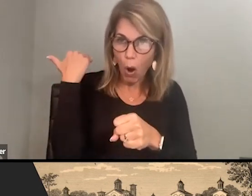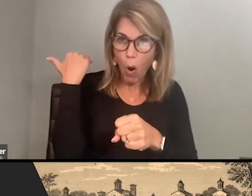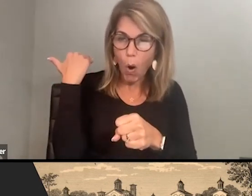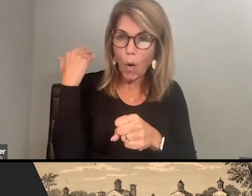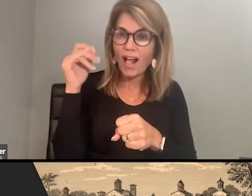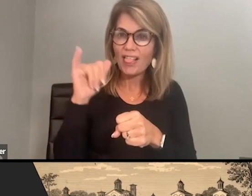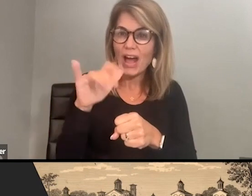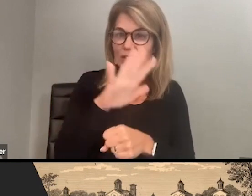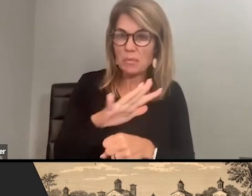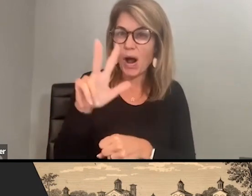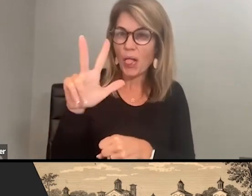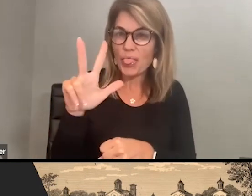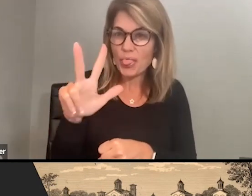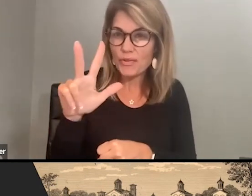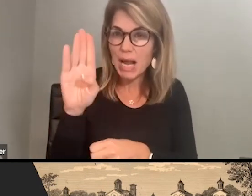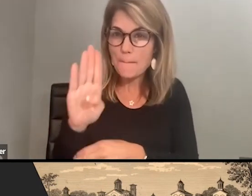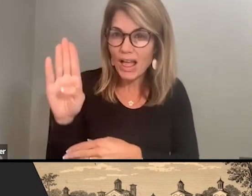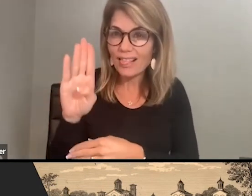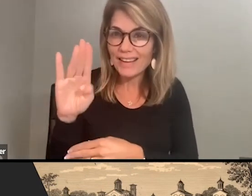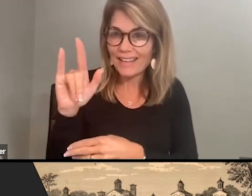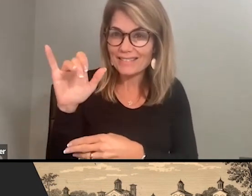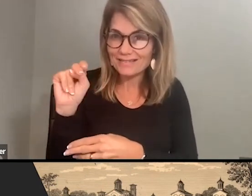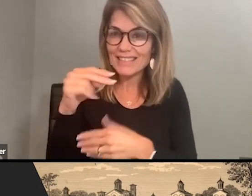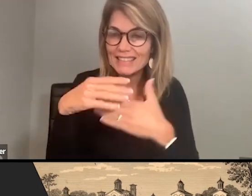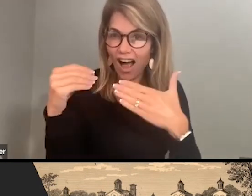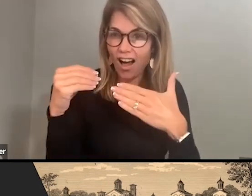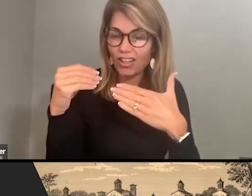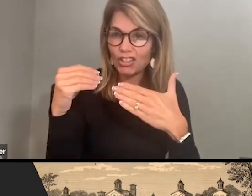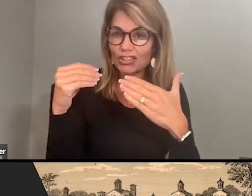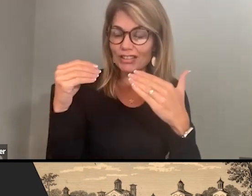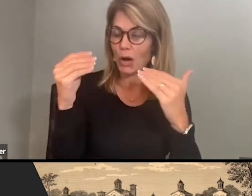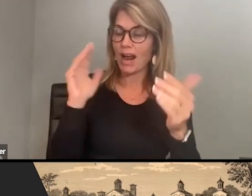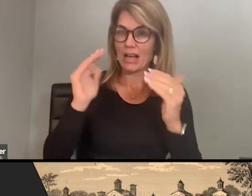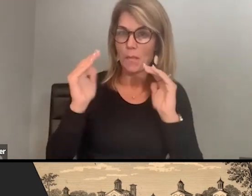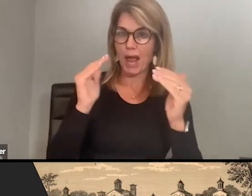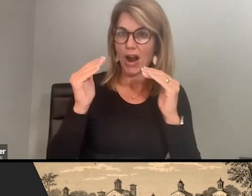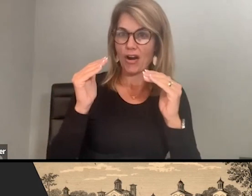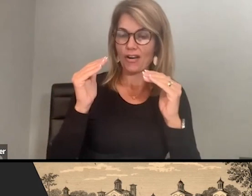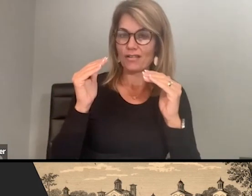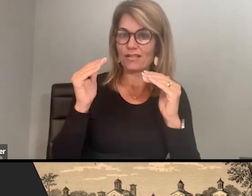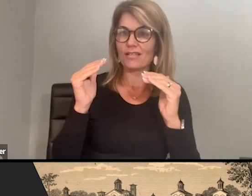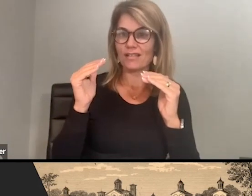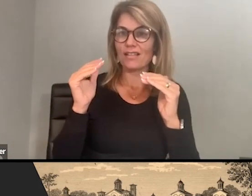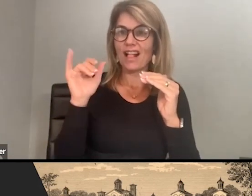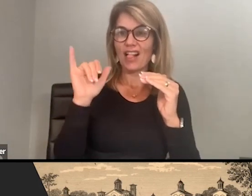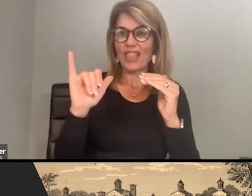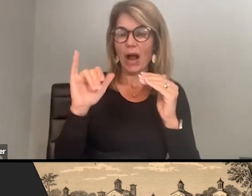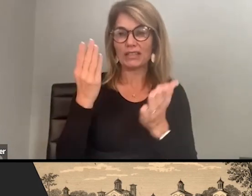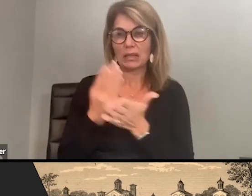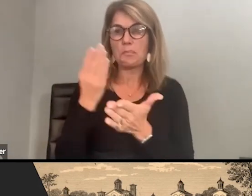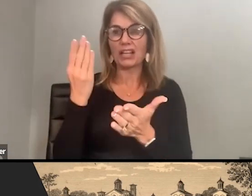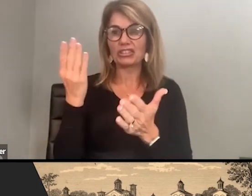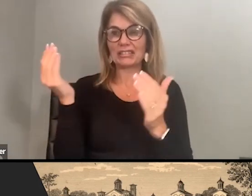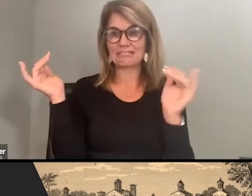up to about $3 billion now, which is really on scale with the current CMHS component of SAMHSA's budget. So this